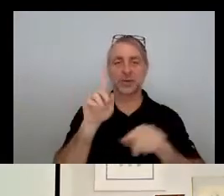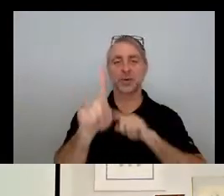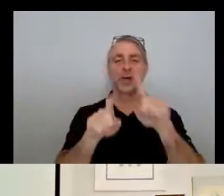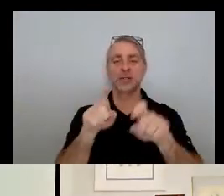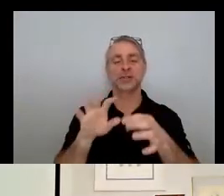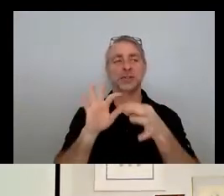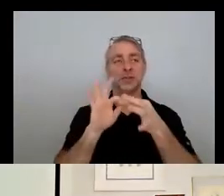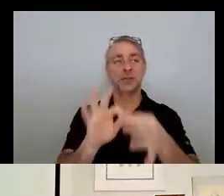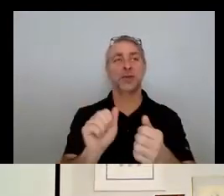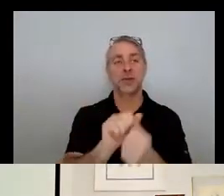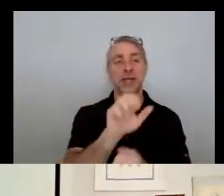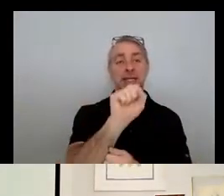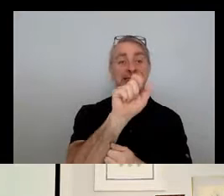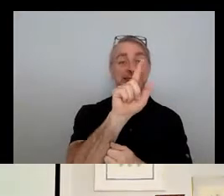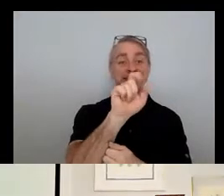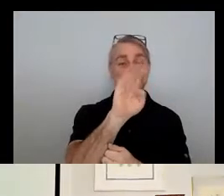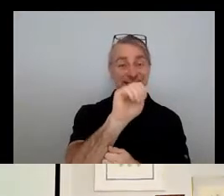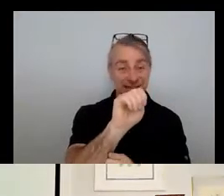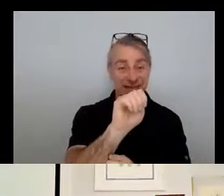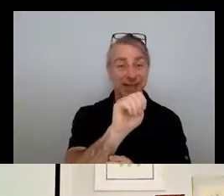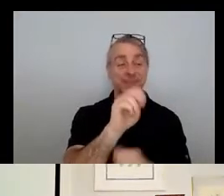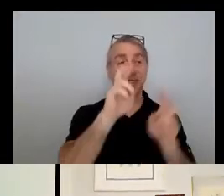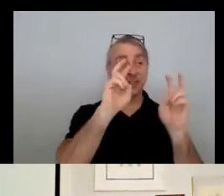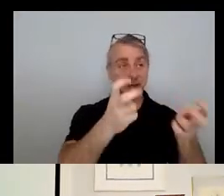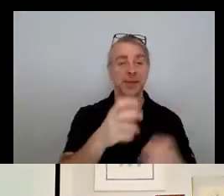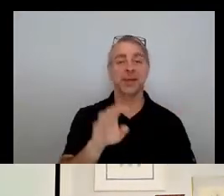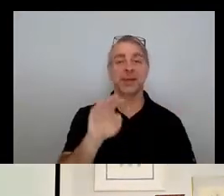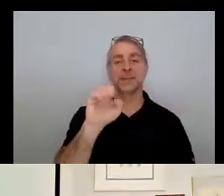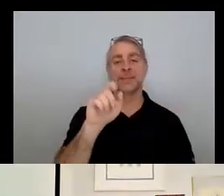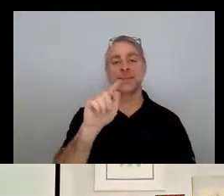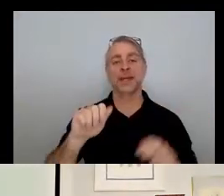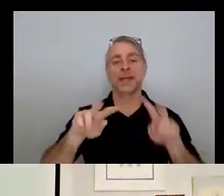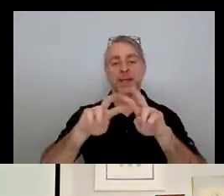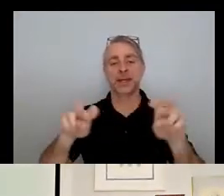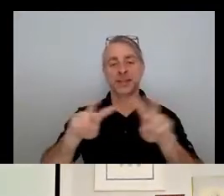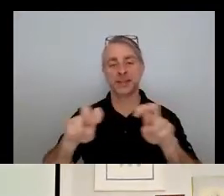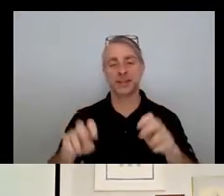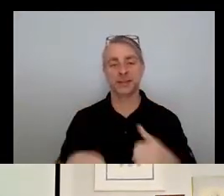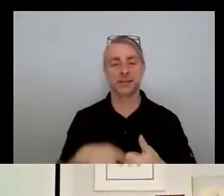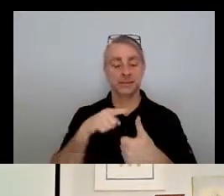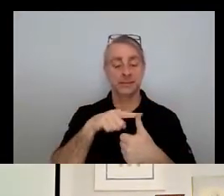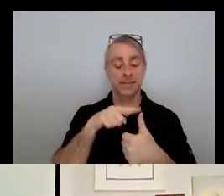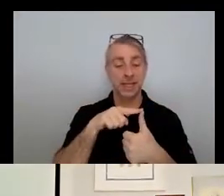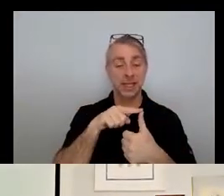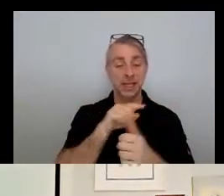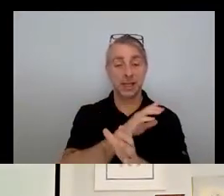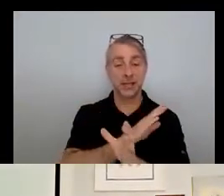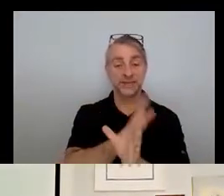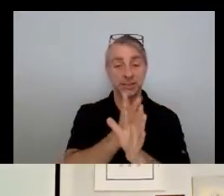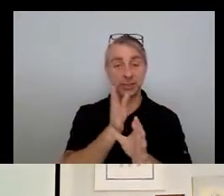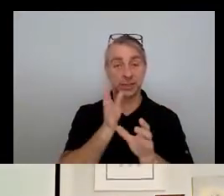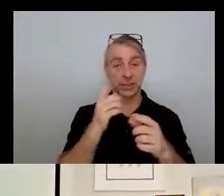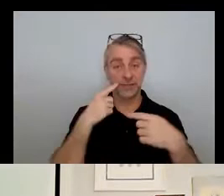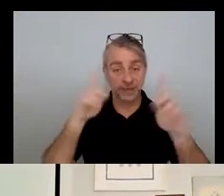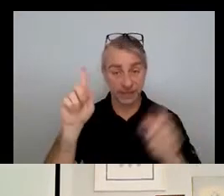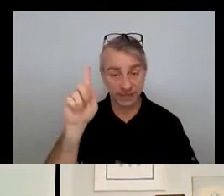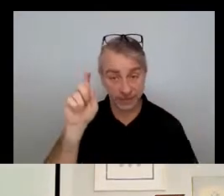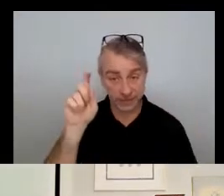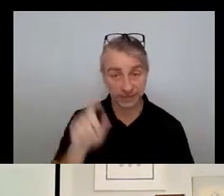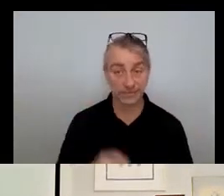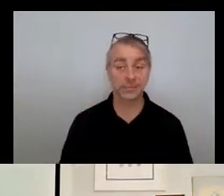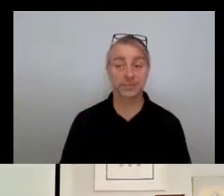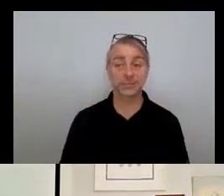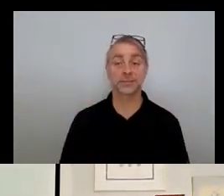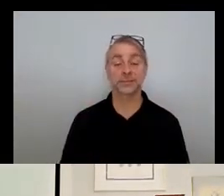STEM education research. One is about intervention effectiveness. So how effective is an intervention